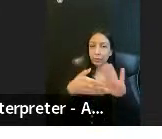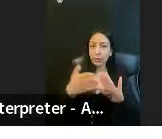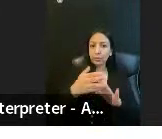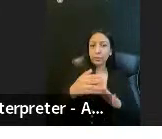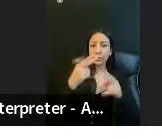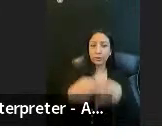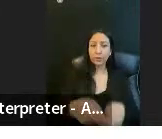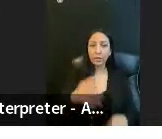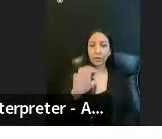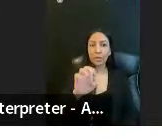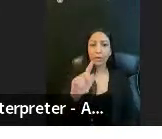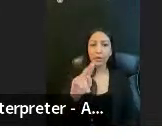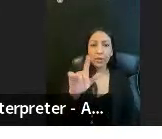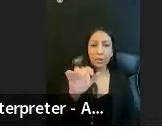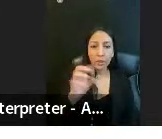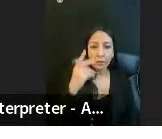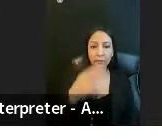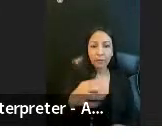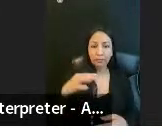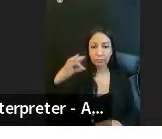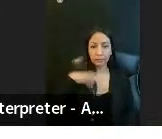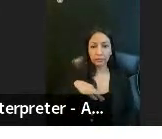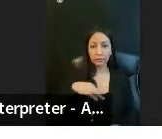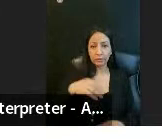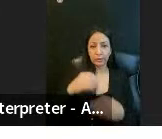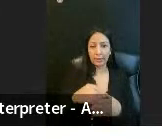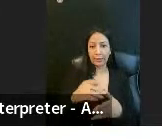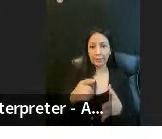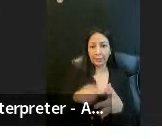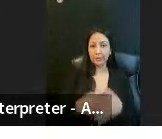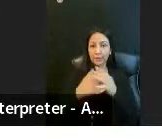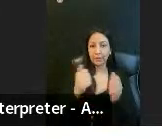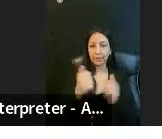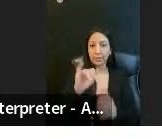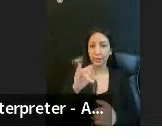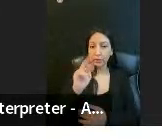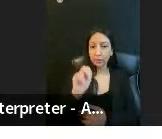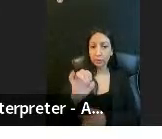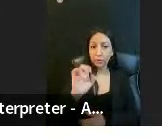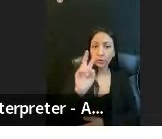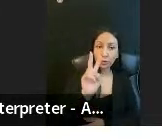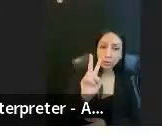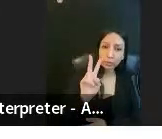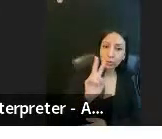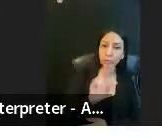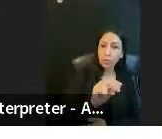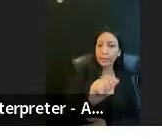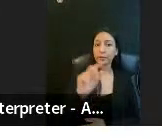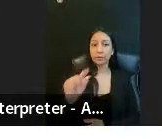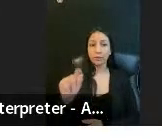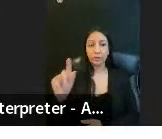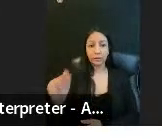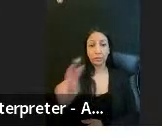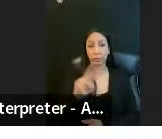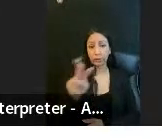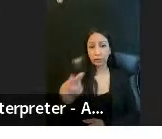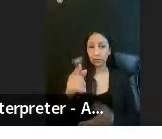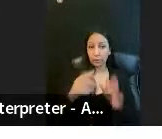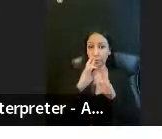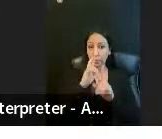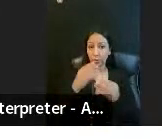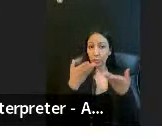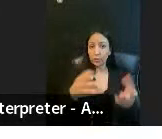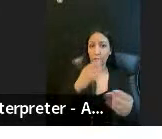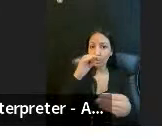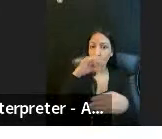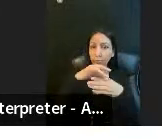ULURP, to submit racial equity reports beginning in June of 2022. These reports will provide context for the